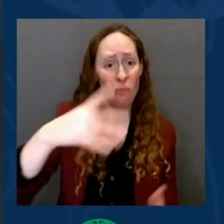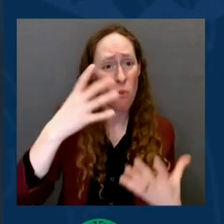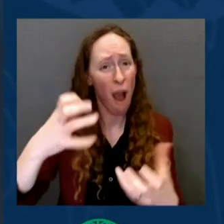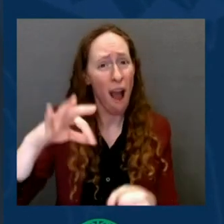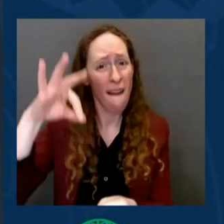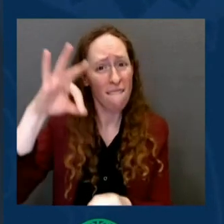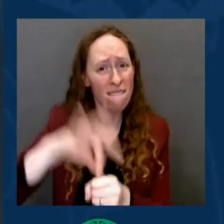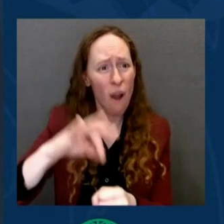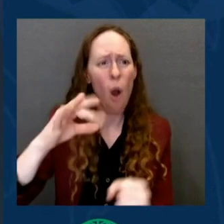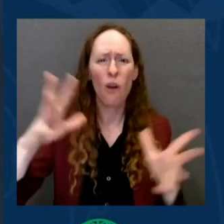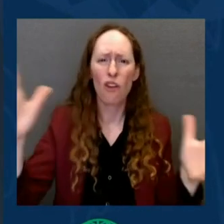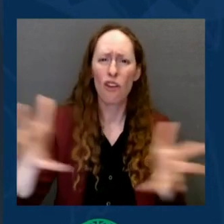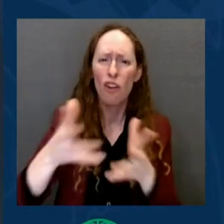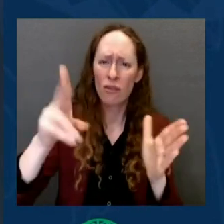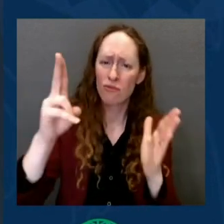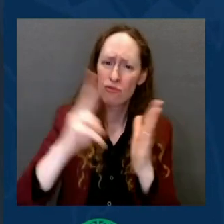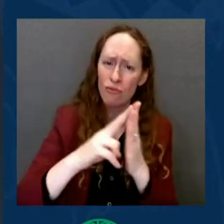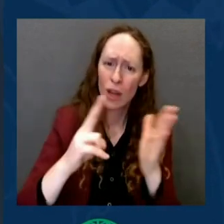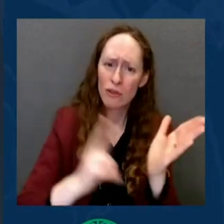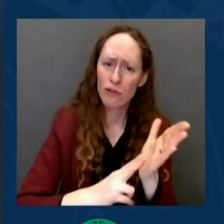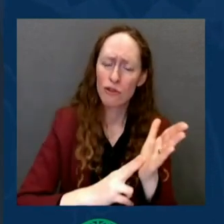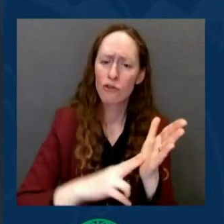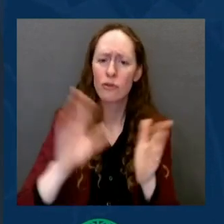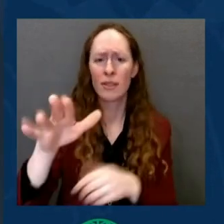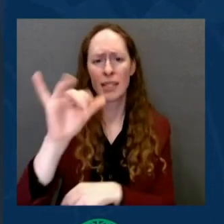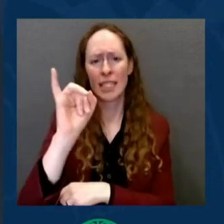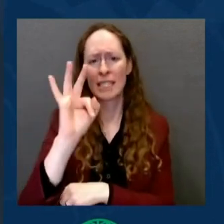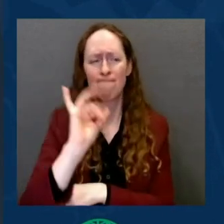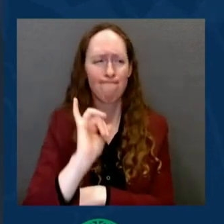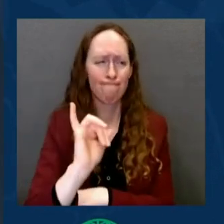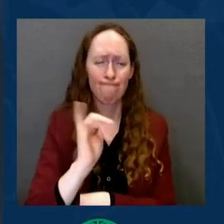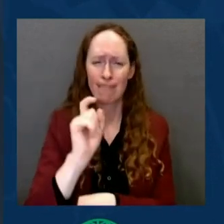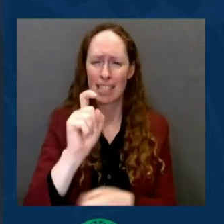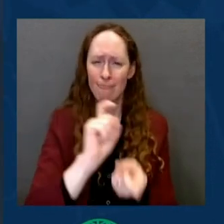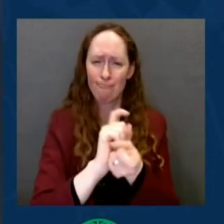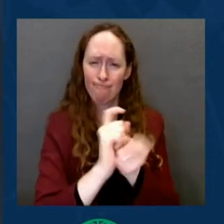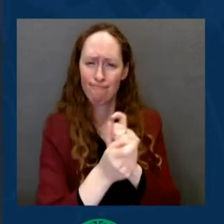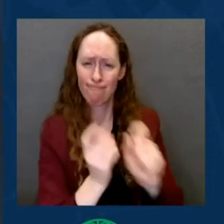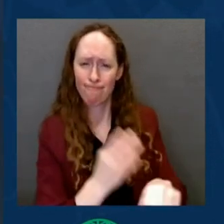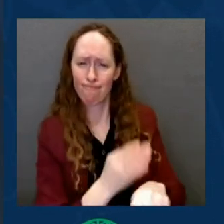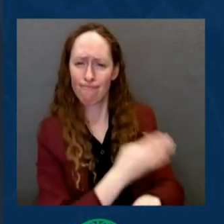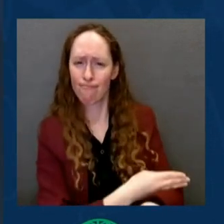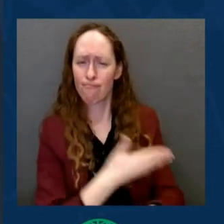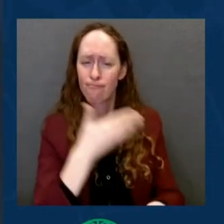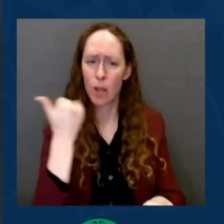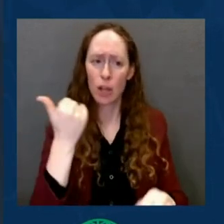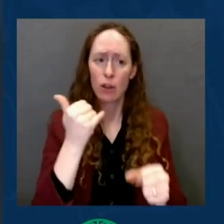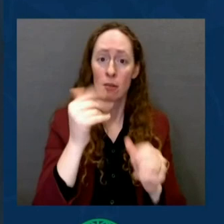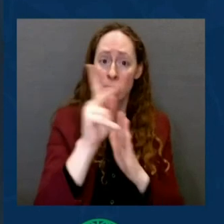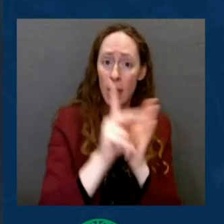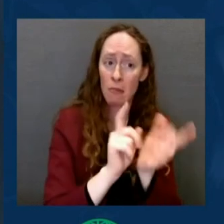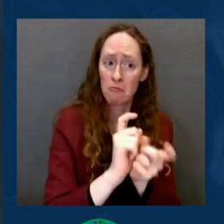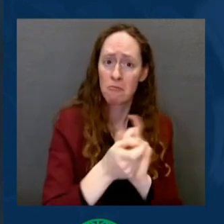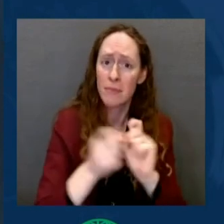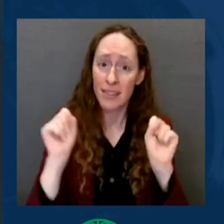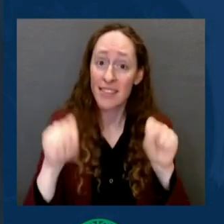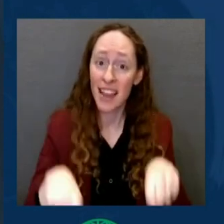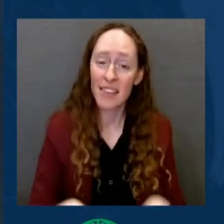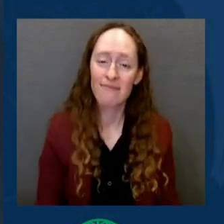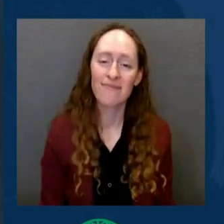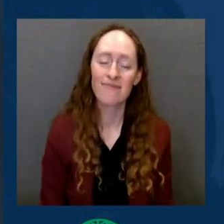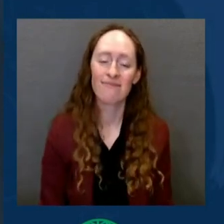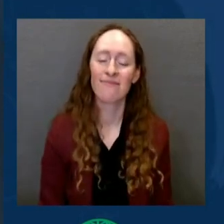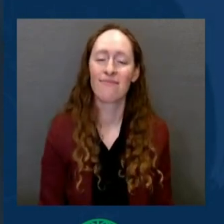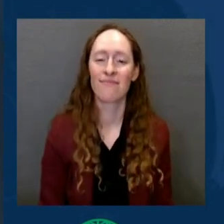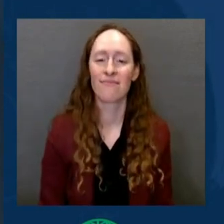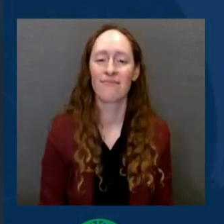more. We'll also work to support and strengthen security benefits that flow from good governance, including